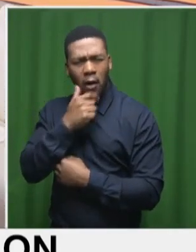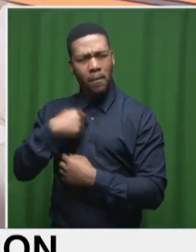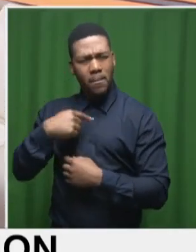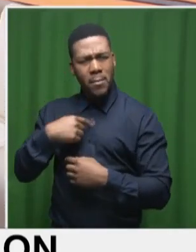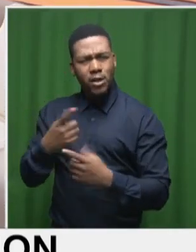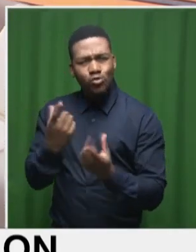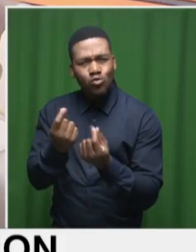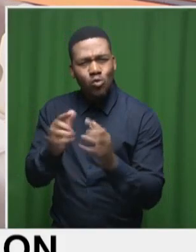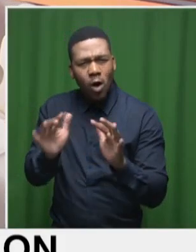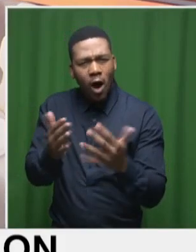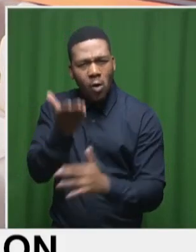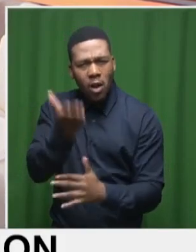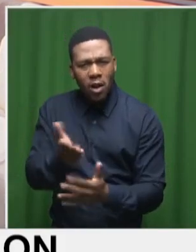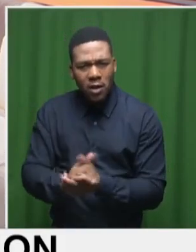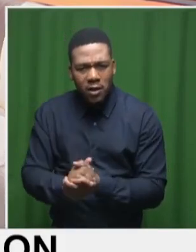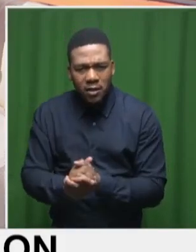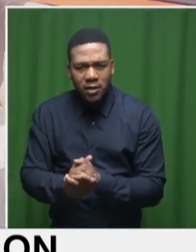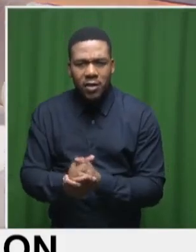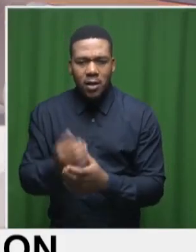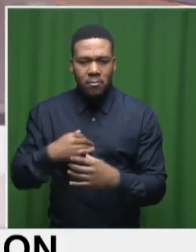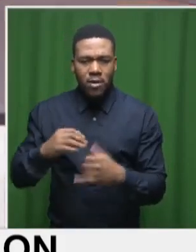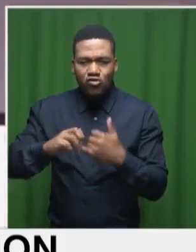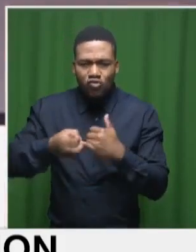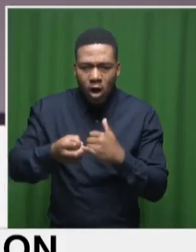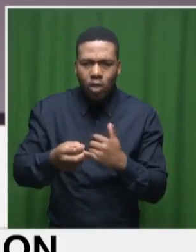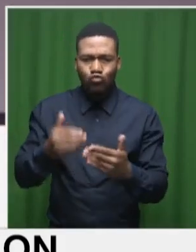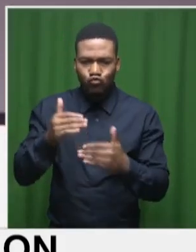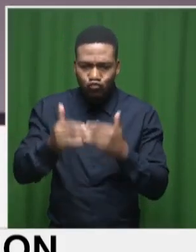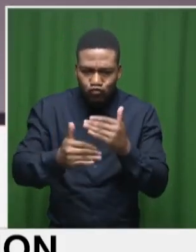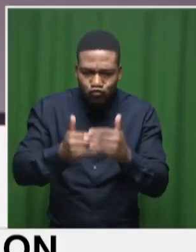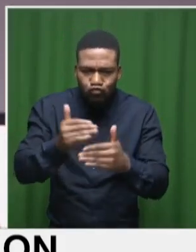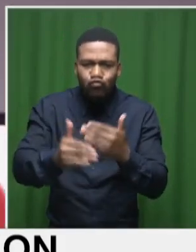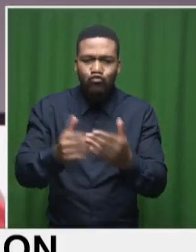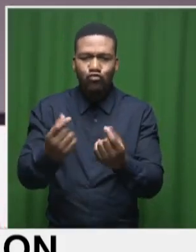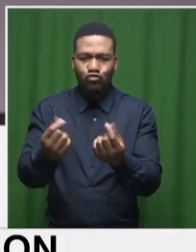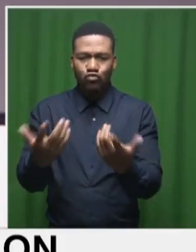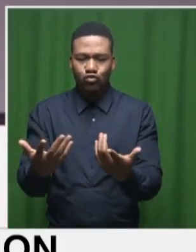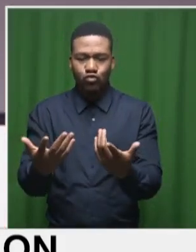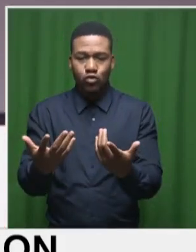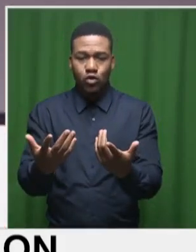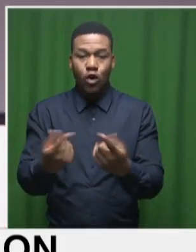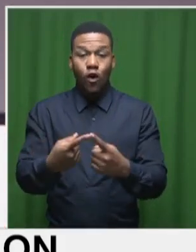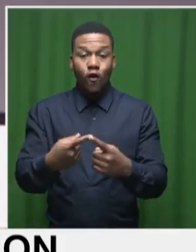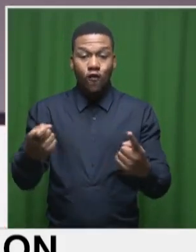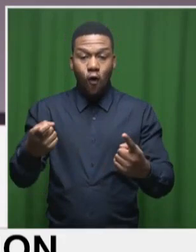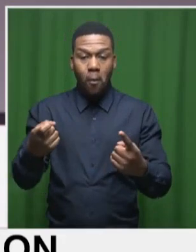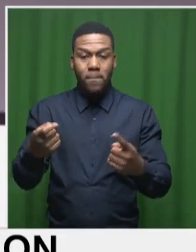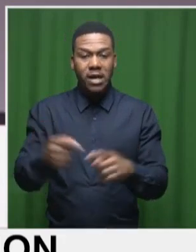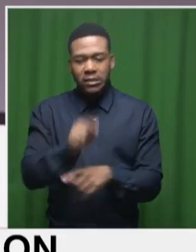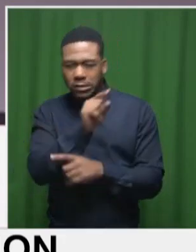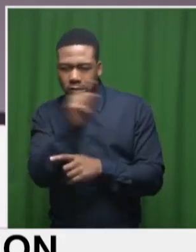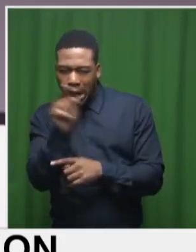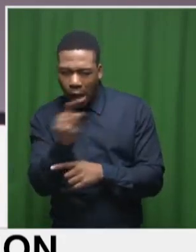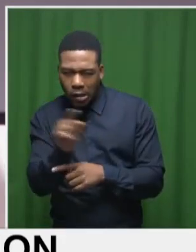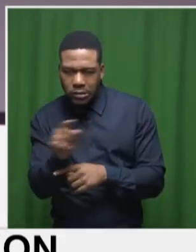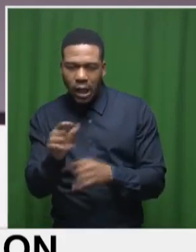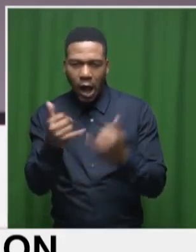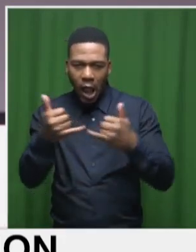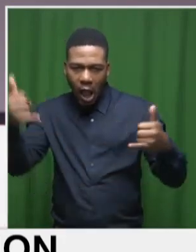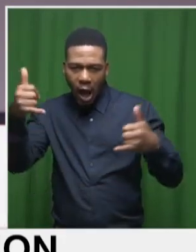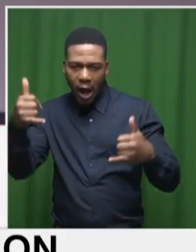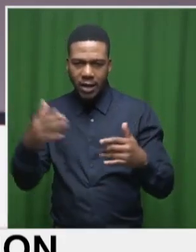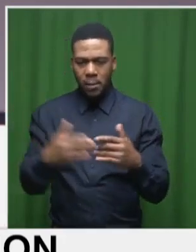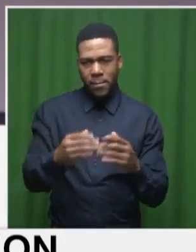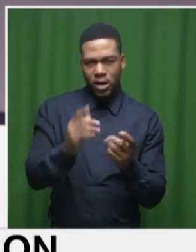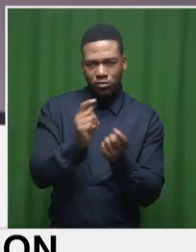would be, and also just continuing and growing the design process, because from this zigzag came that. So I looked at